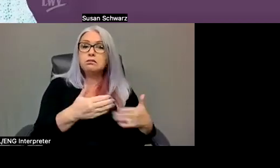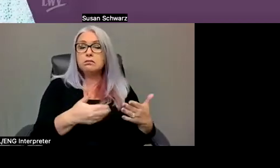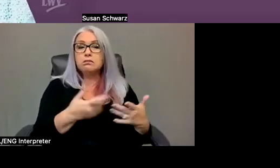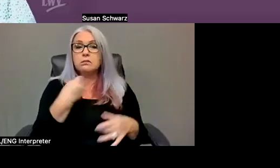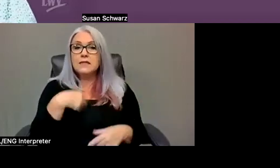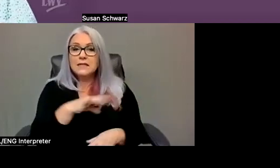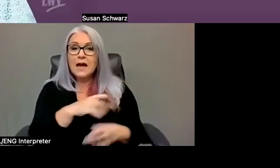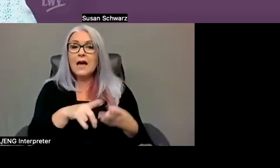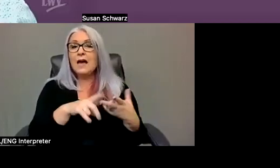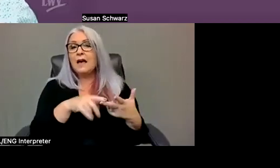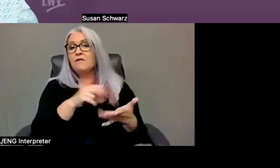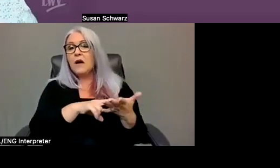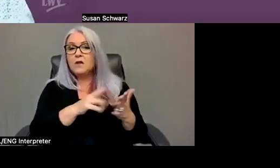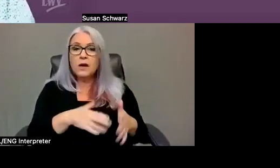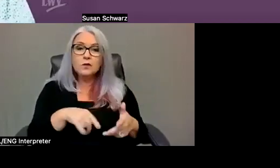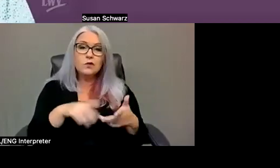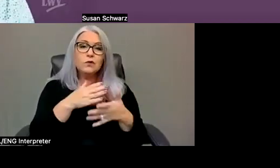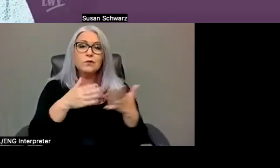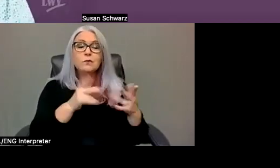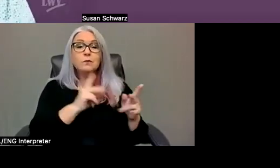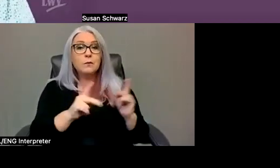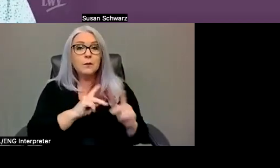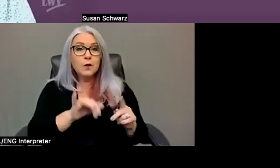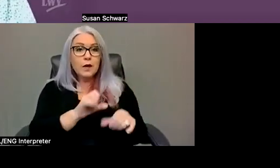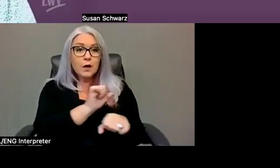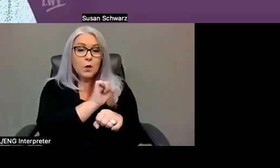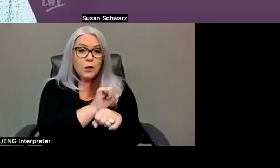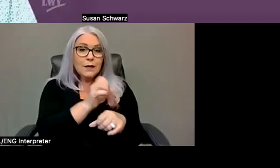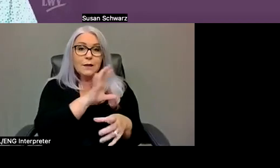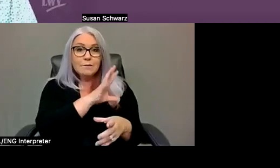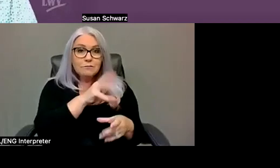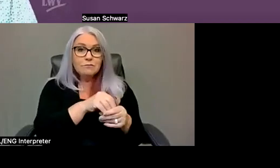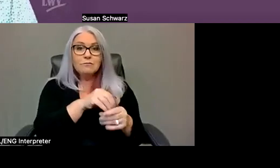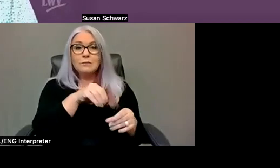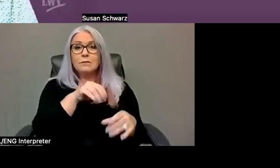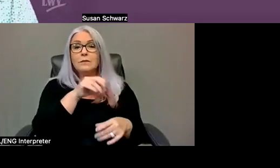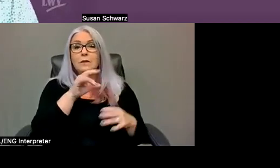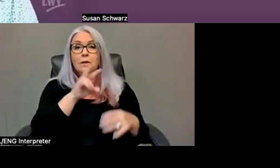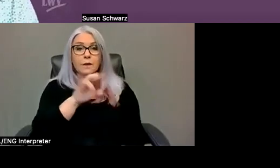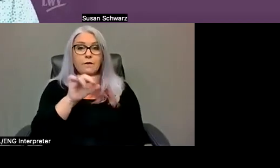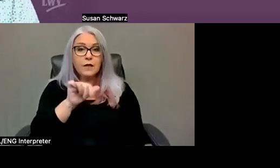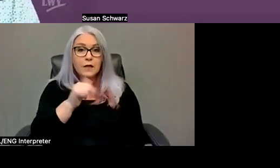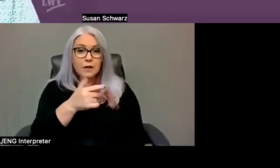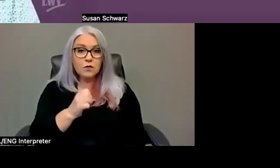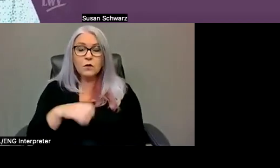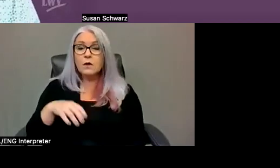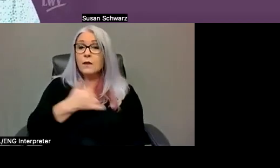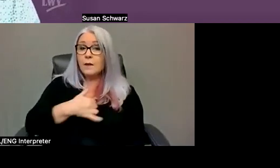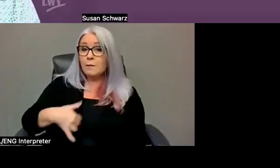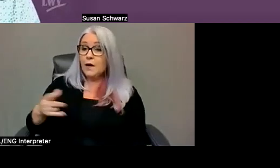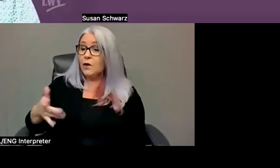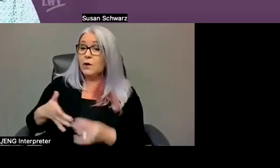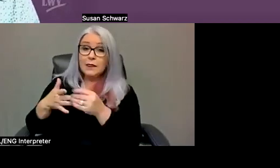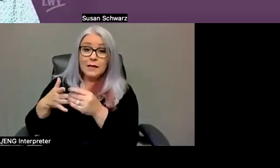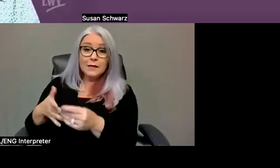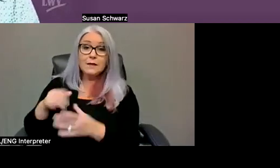and contractors and people that are working in the village. Whereas the mayor, leads the board of